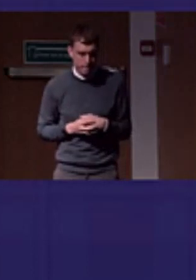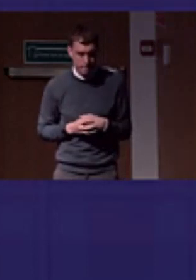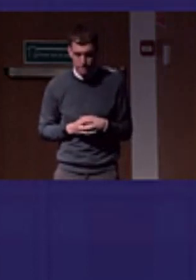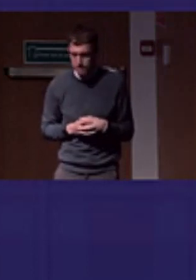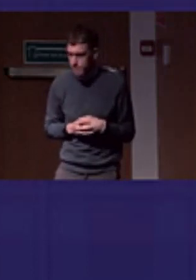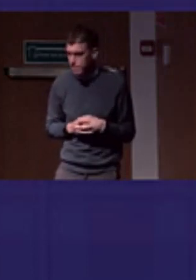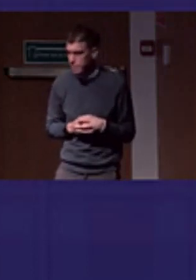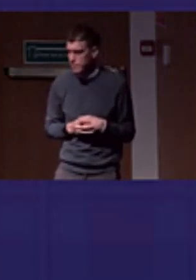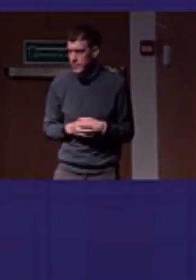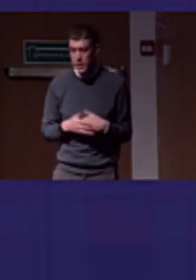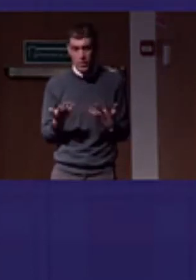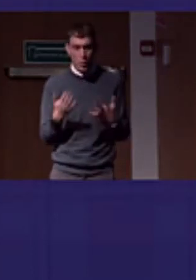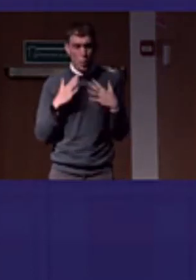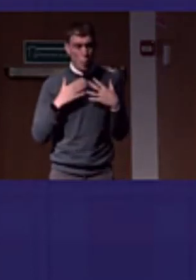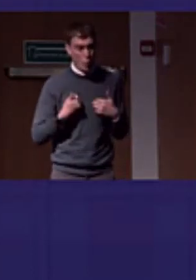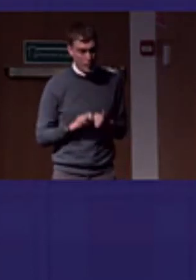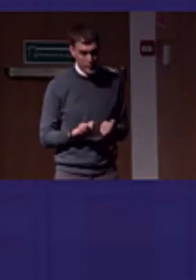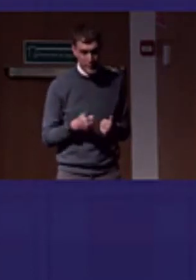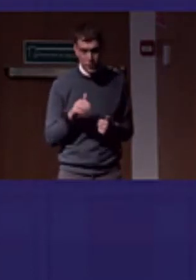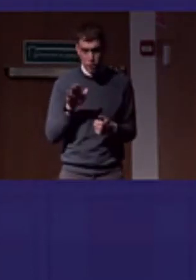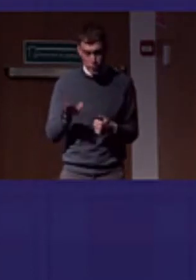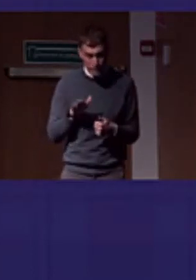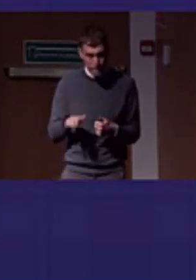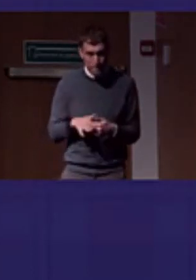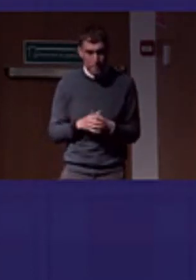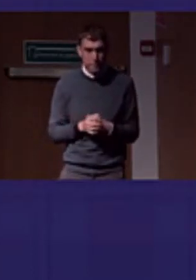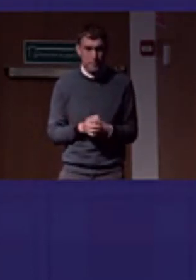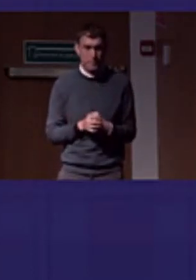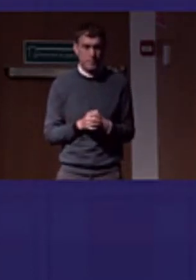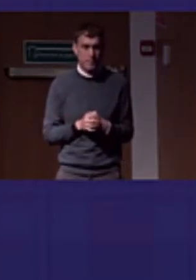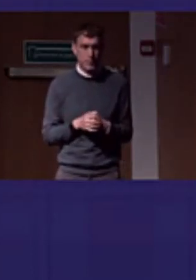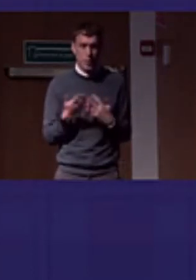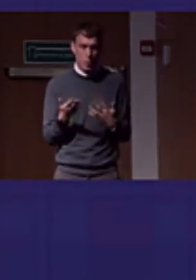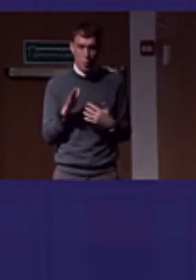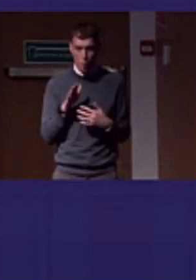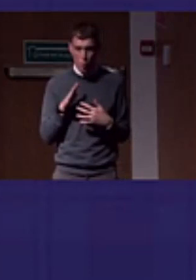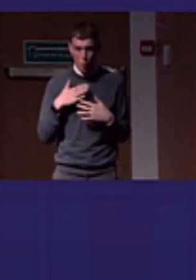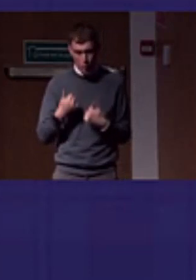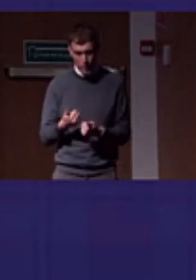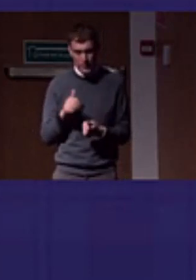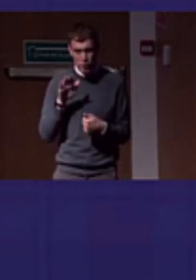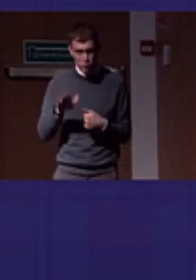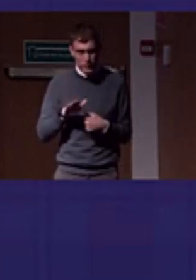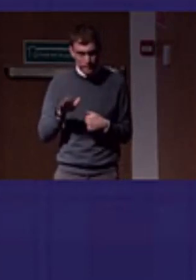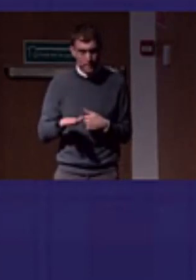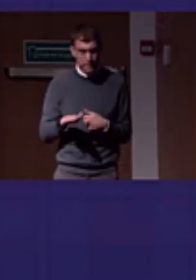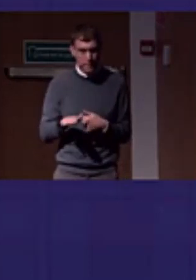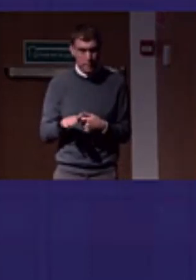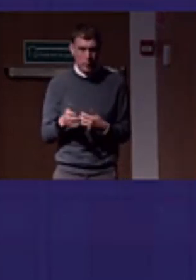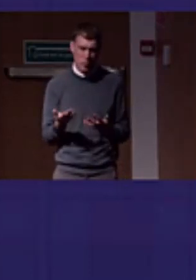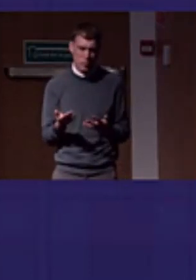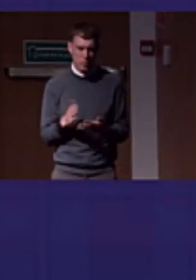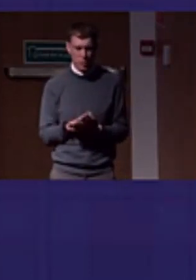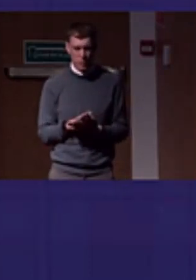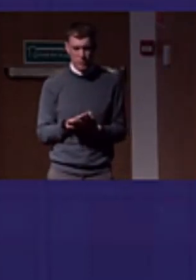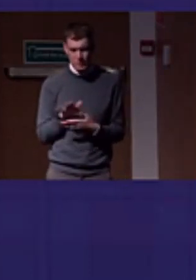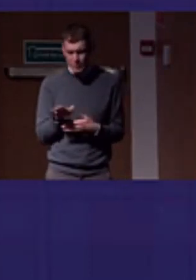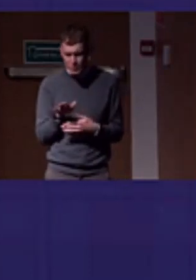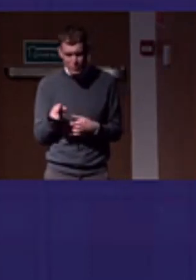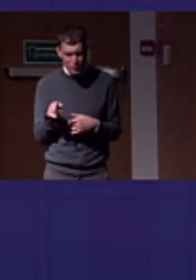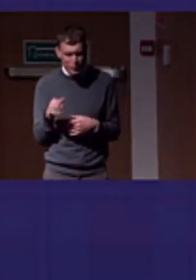There's well-being shaming and not well-being shaming. Well-being shaming is this. Ooh, you don't have Teams on your